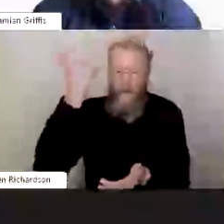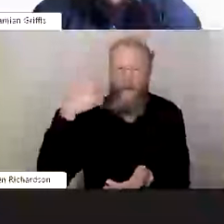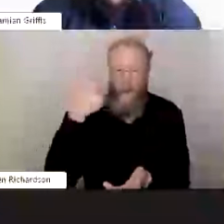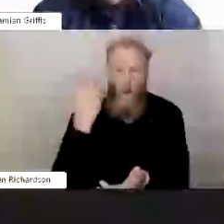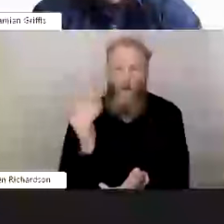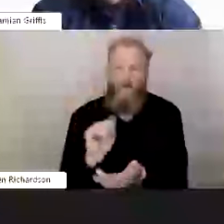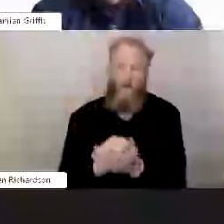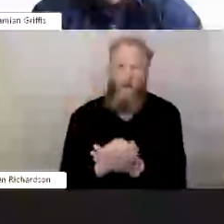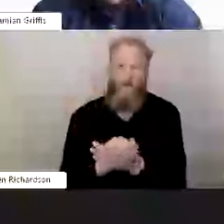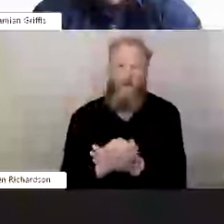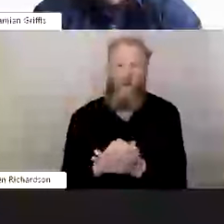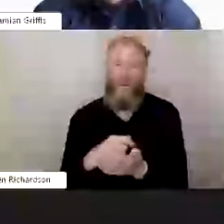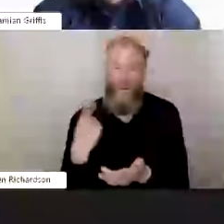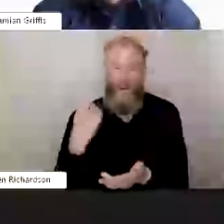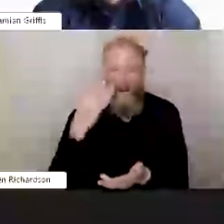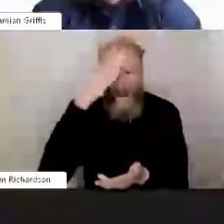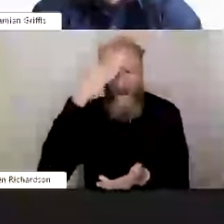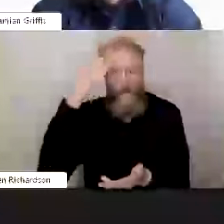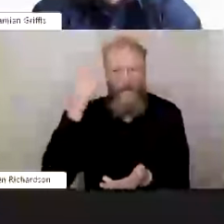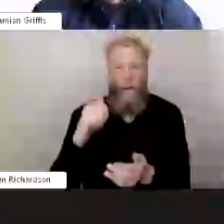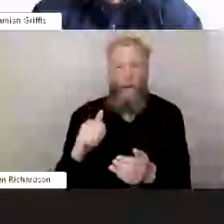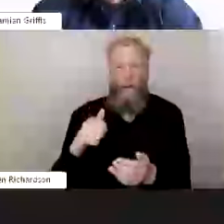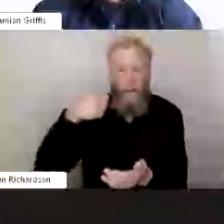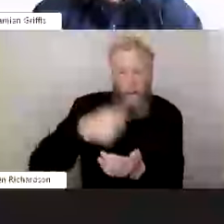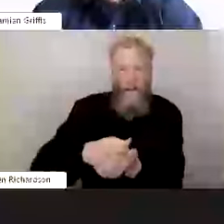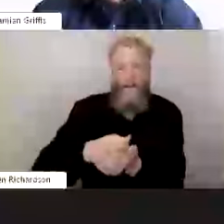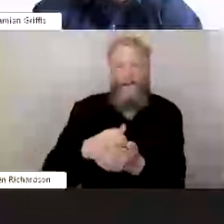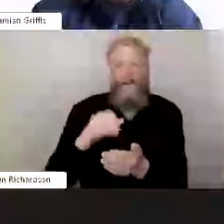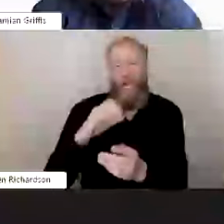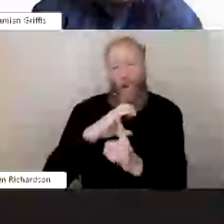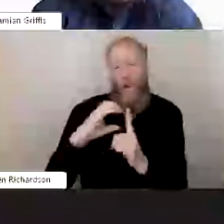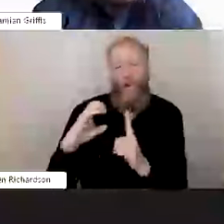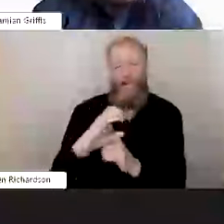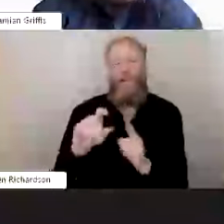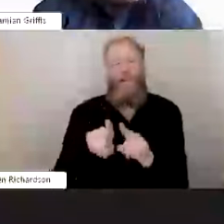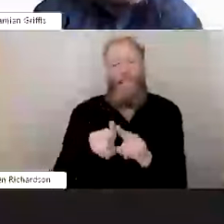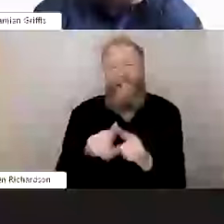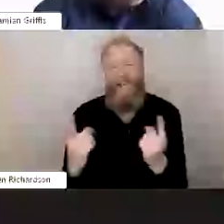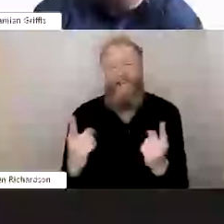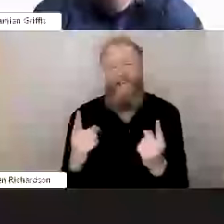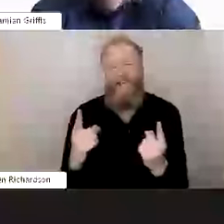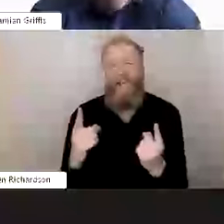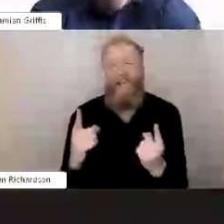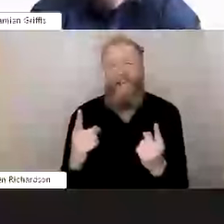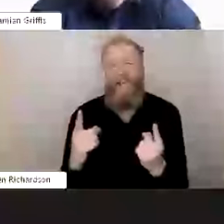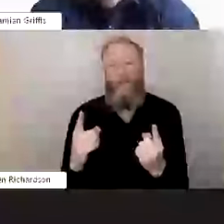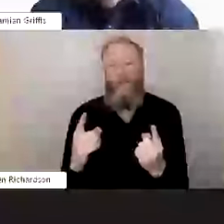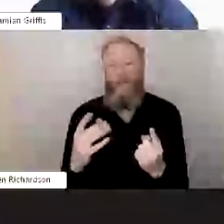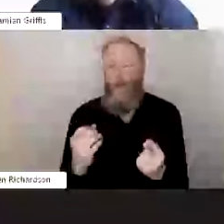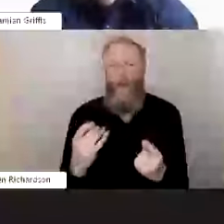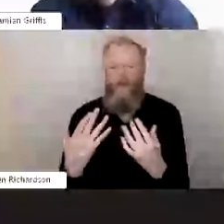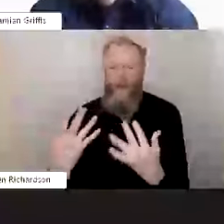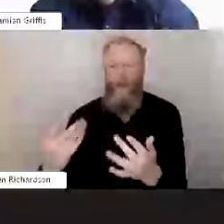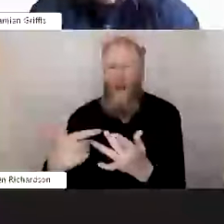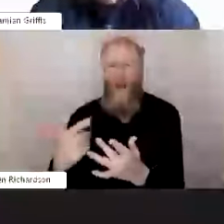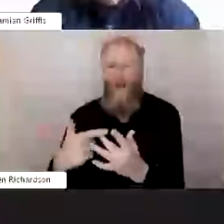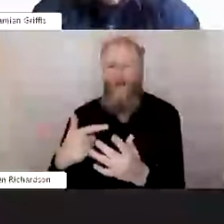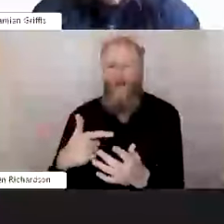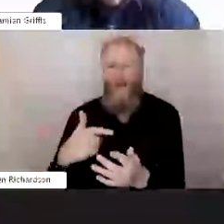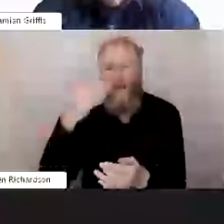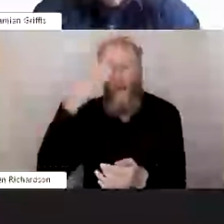So we're an elder-based culture, different to, and there's many elder-based cultures,